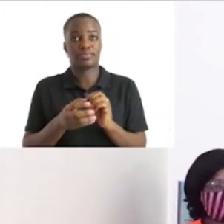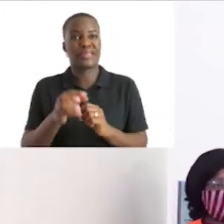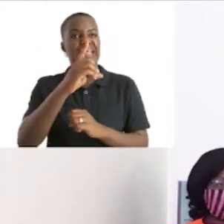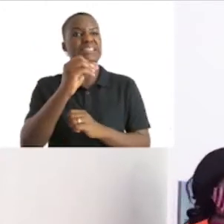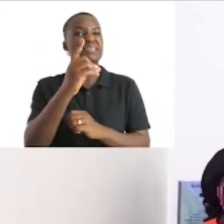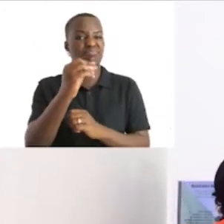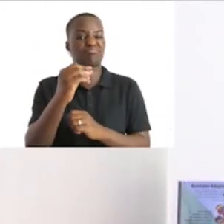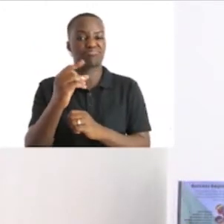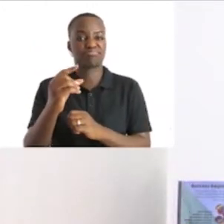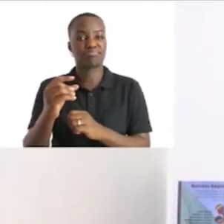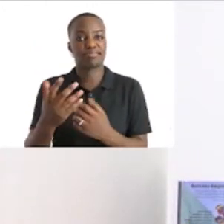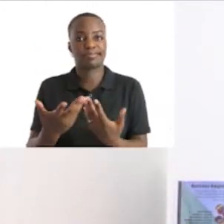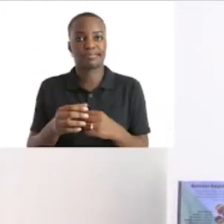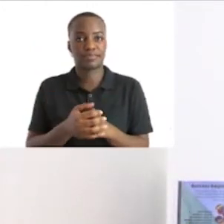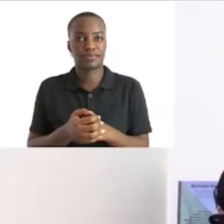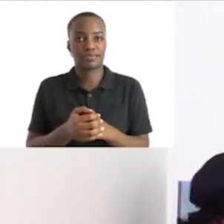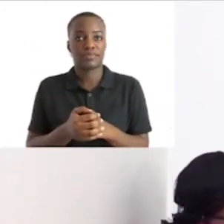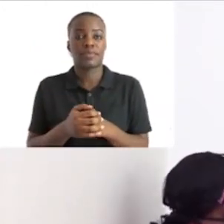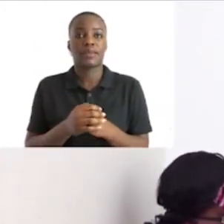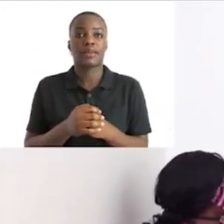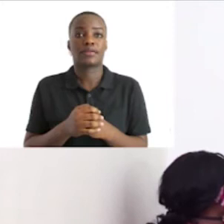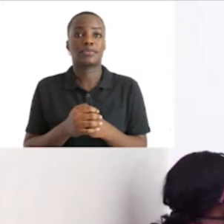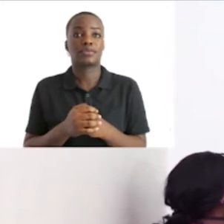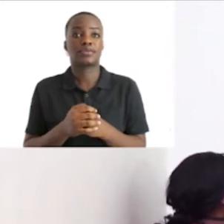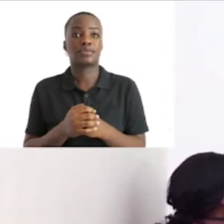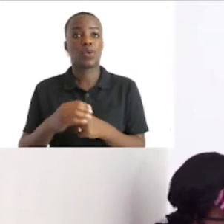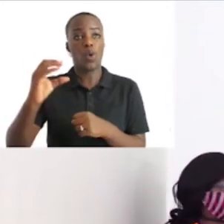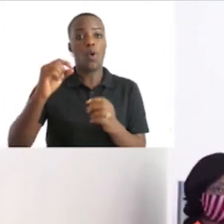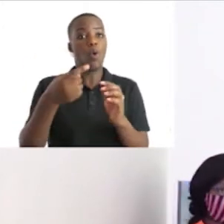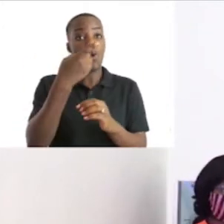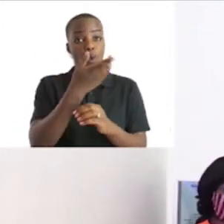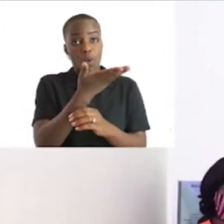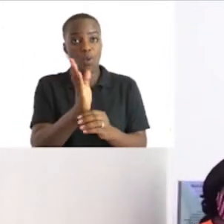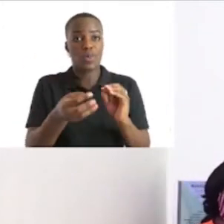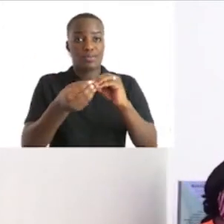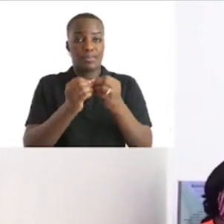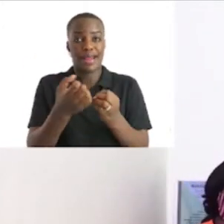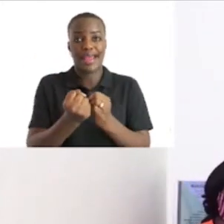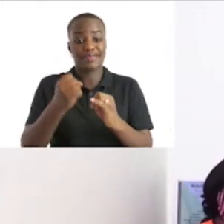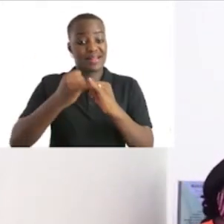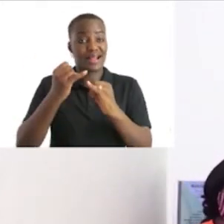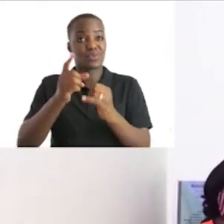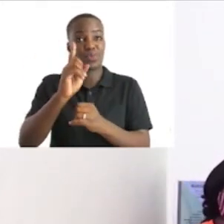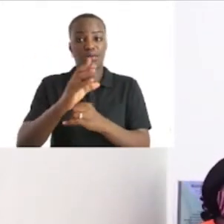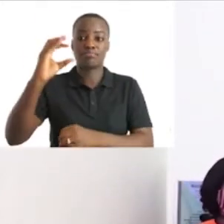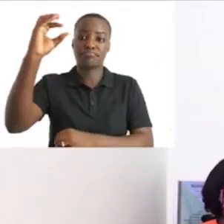numbers. If you can't remember the word decade, we have zeros at the end of each decade